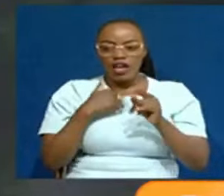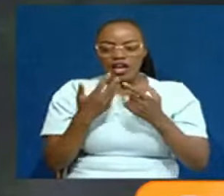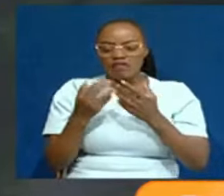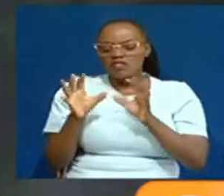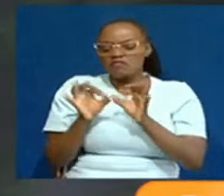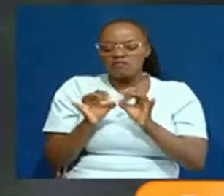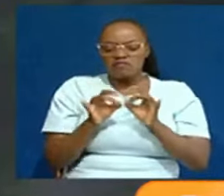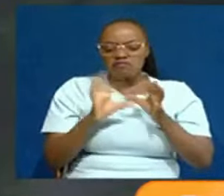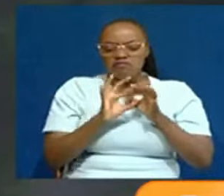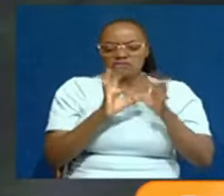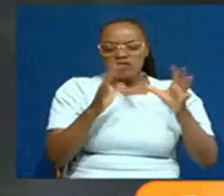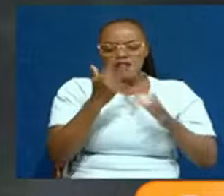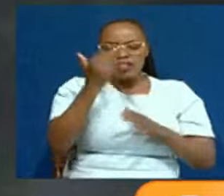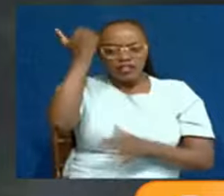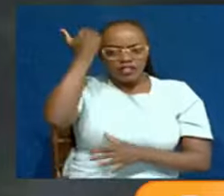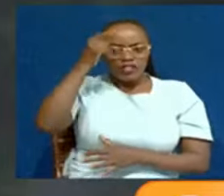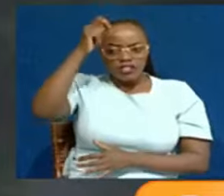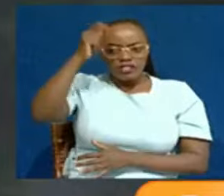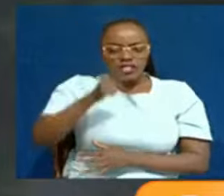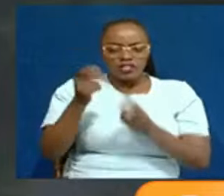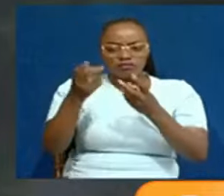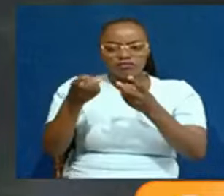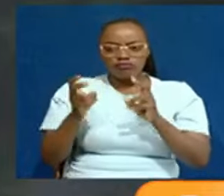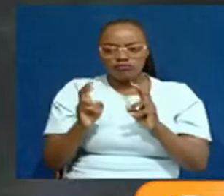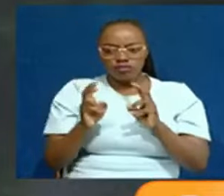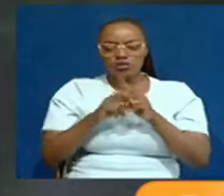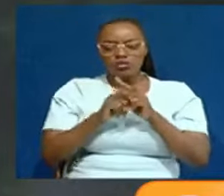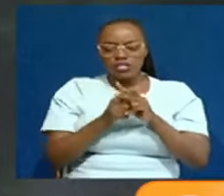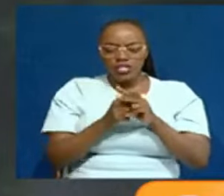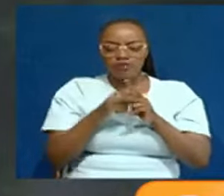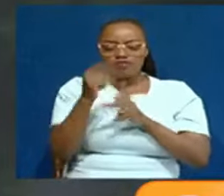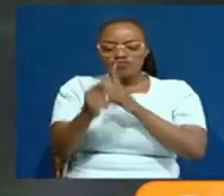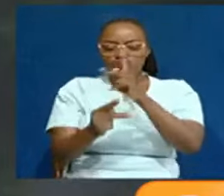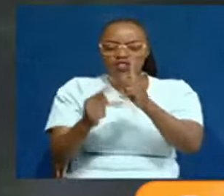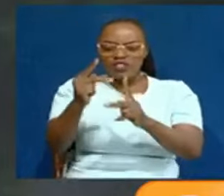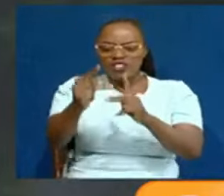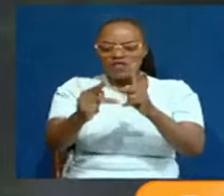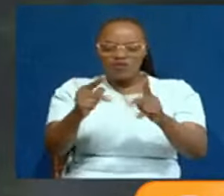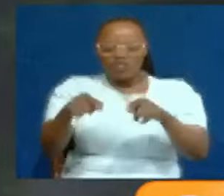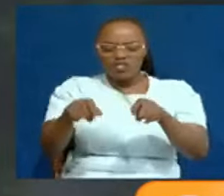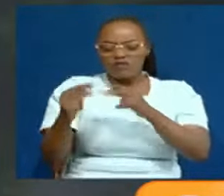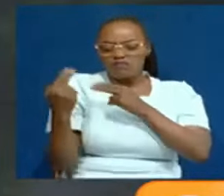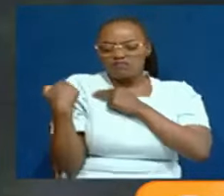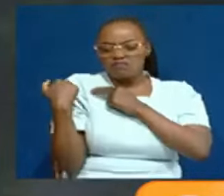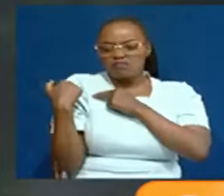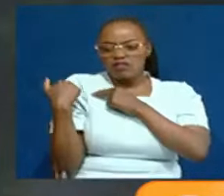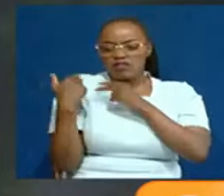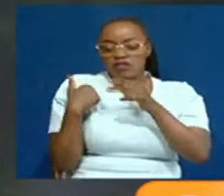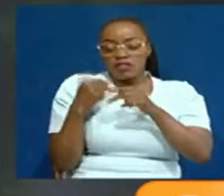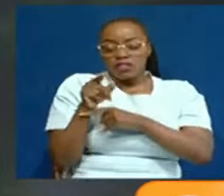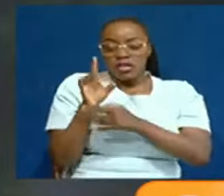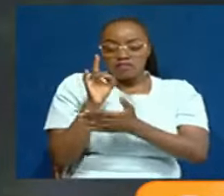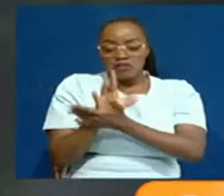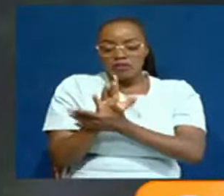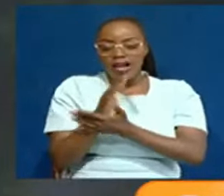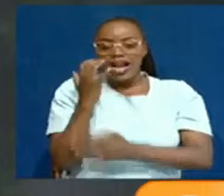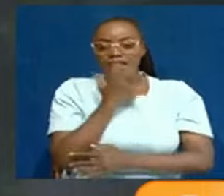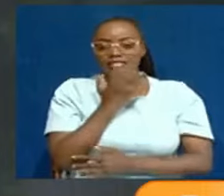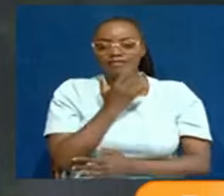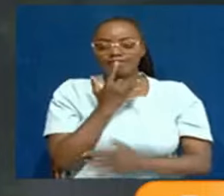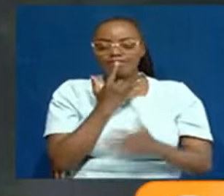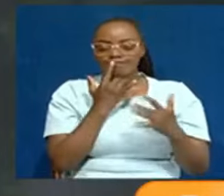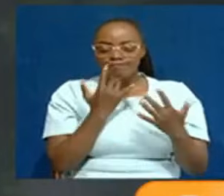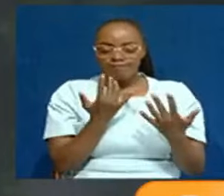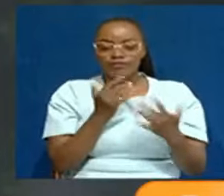empanel a three-judge bench to preside over proceedings regarding his ouster. Now, Gachagua seeks